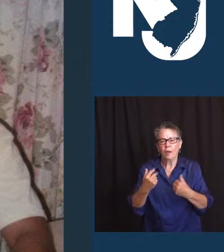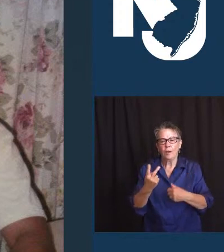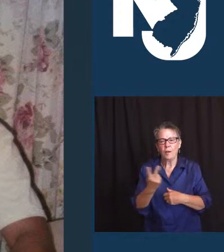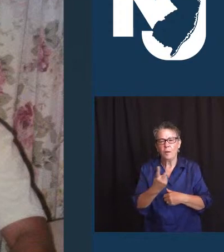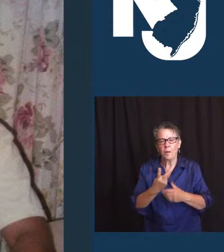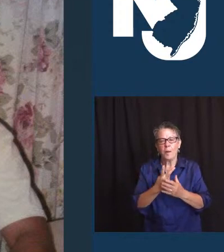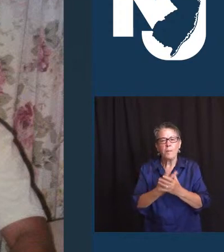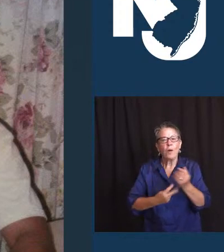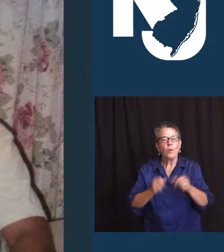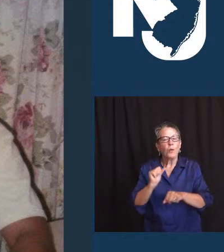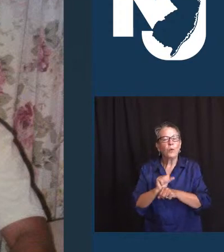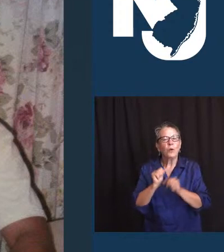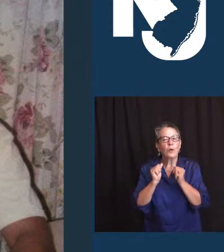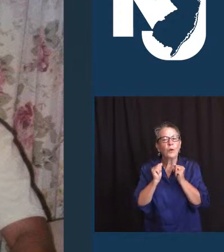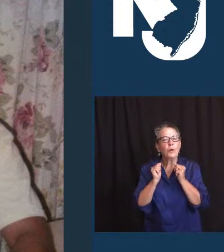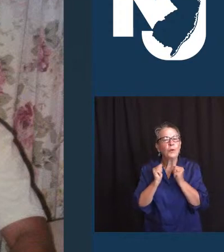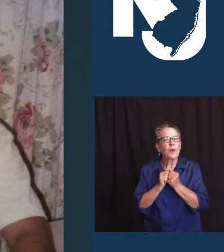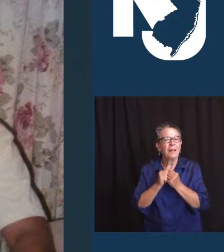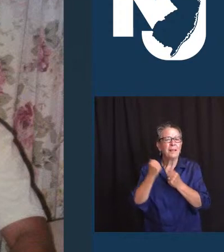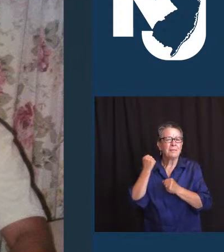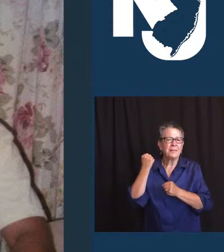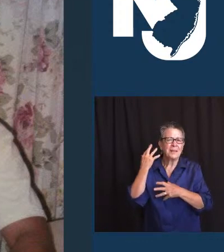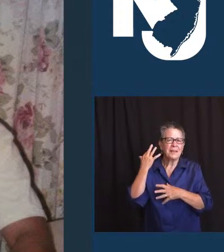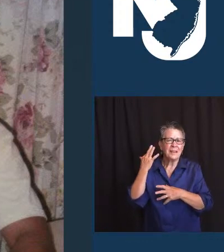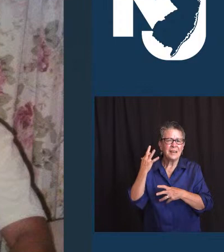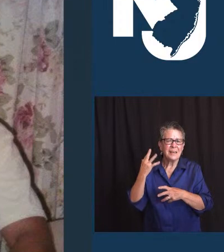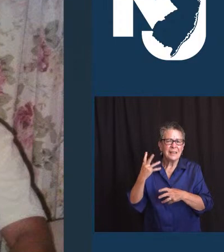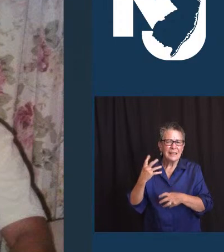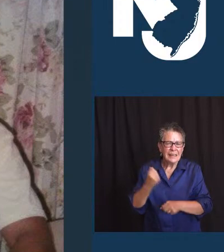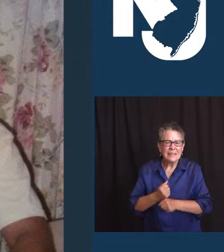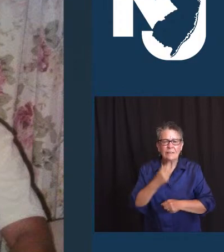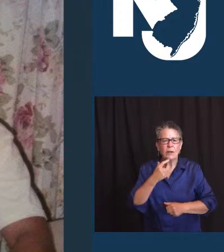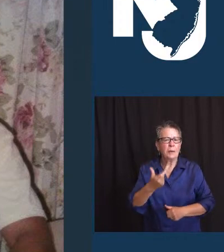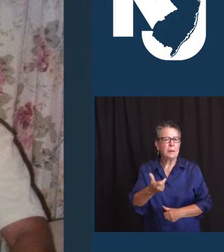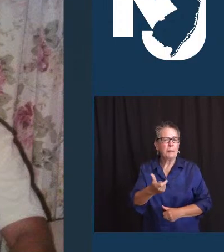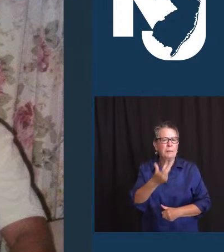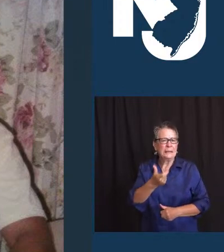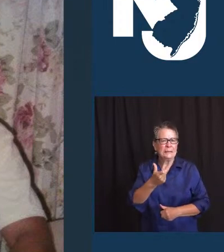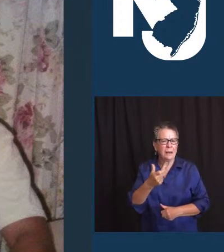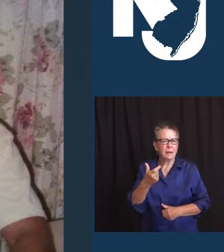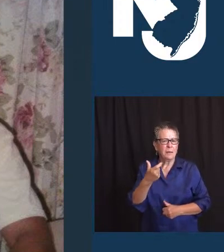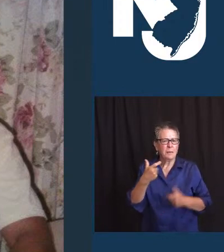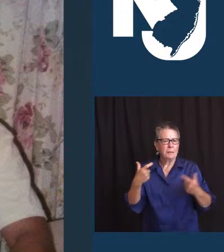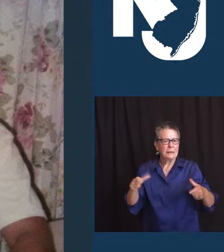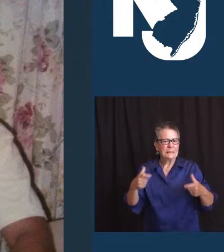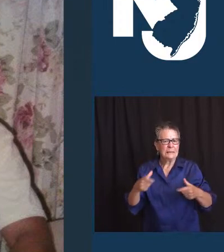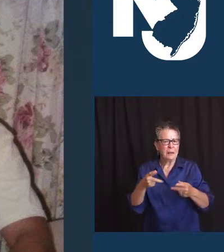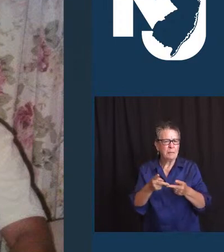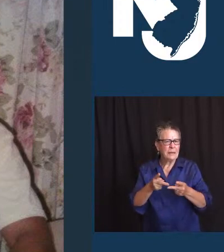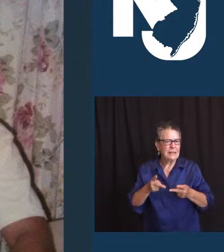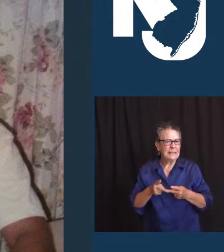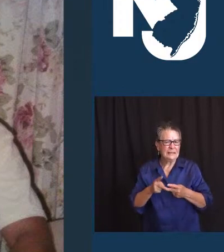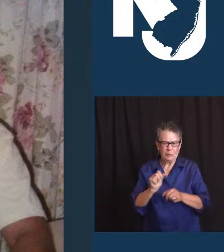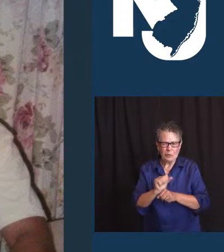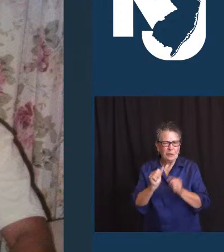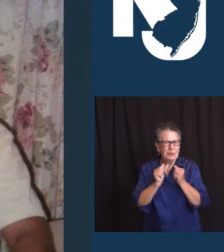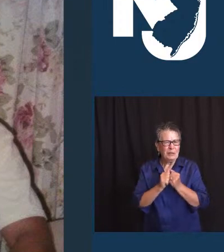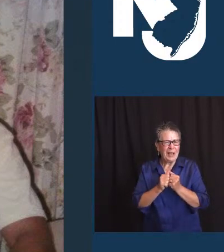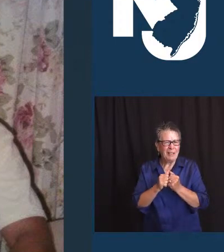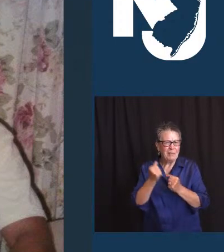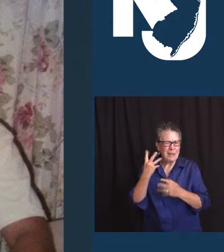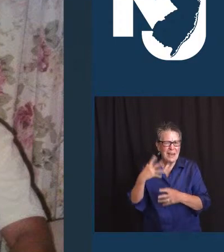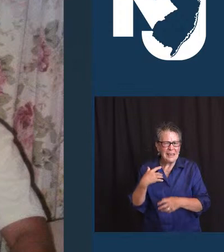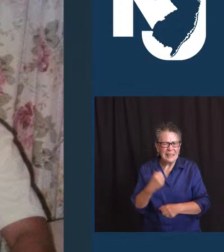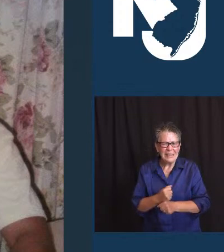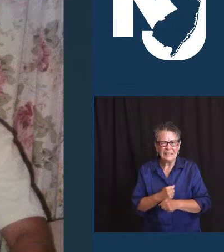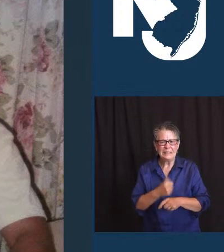literally working side by side. Gus, again on the left, was the pizzeria manager and had spent more than 30 years at Linwood